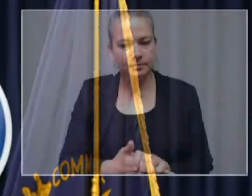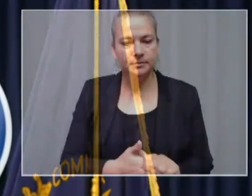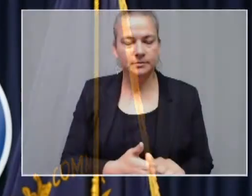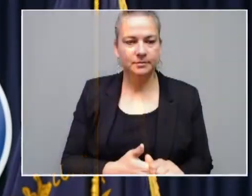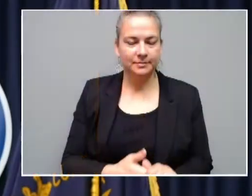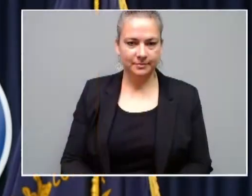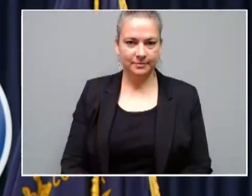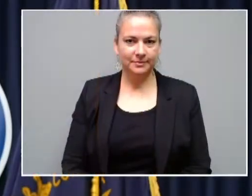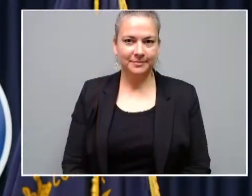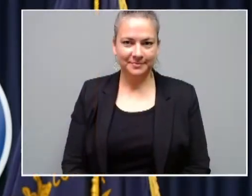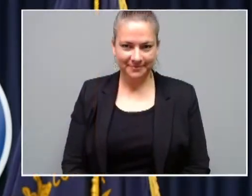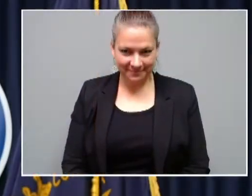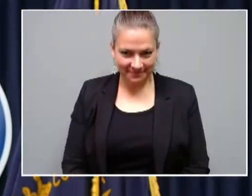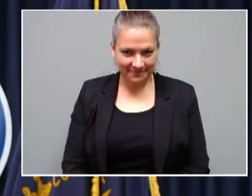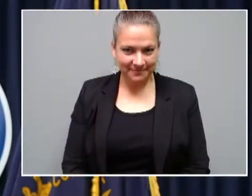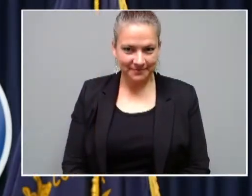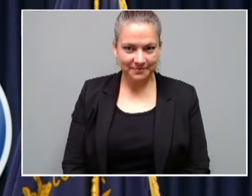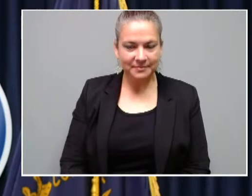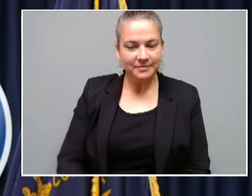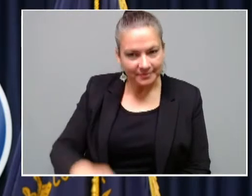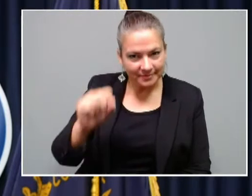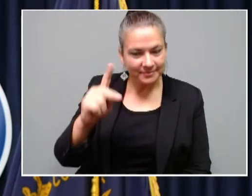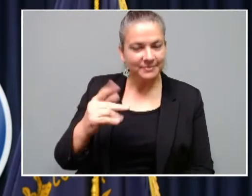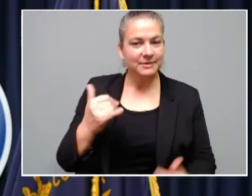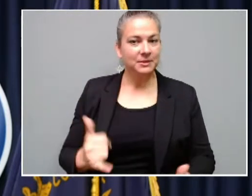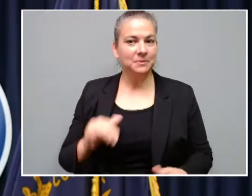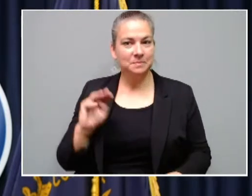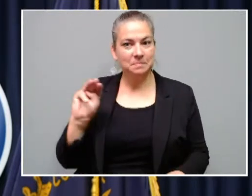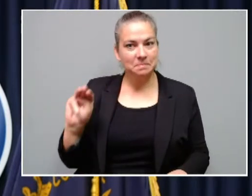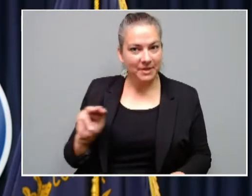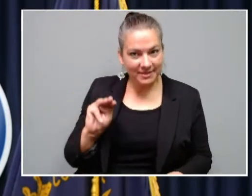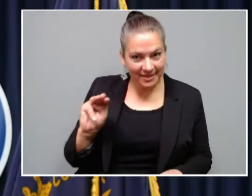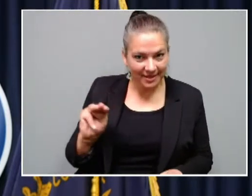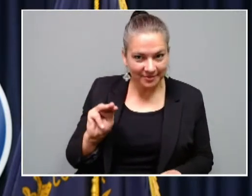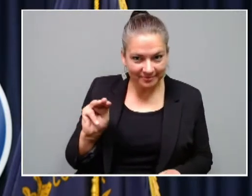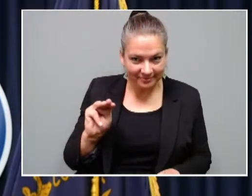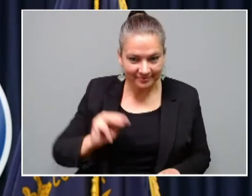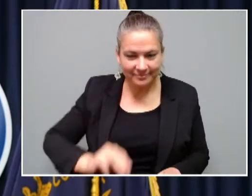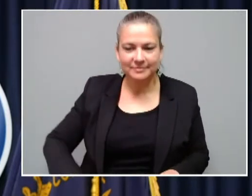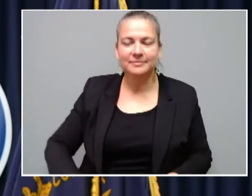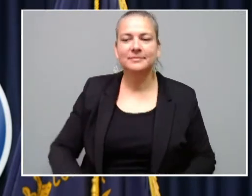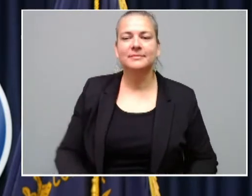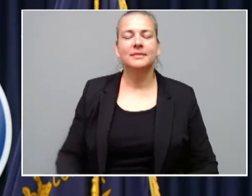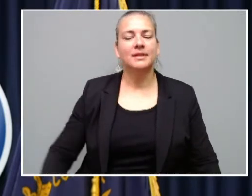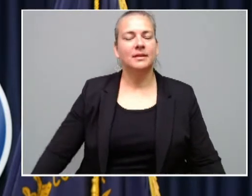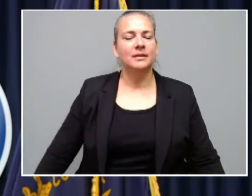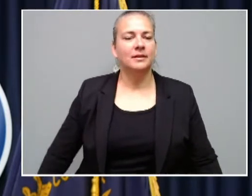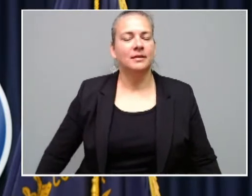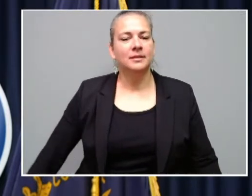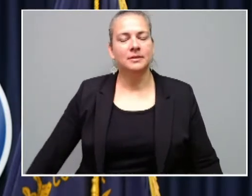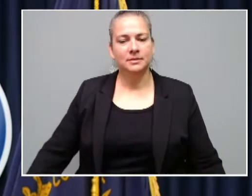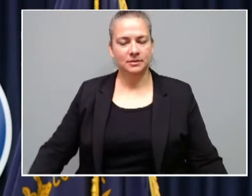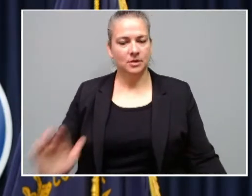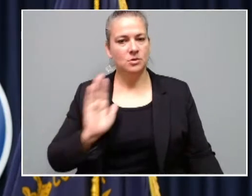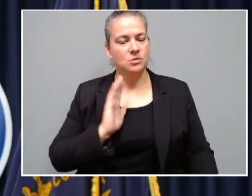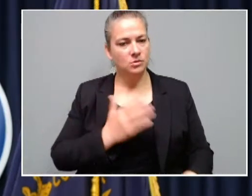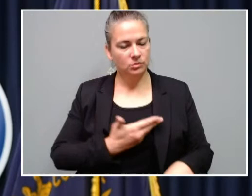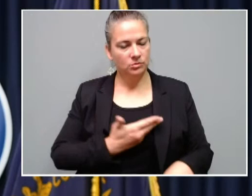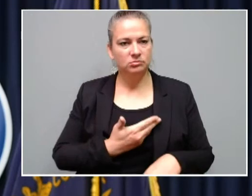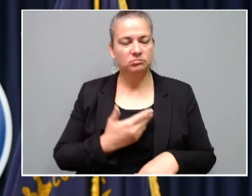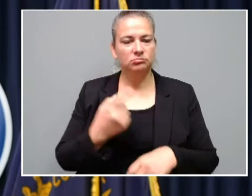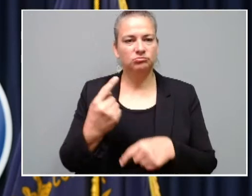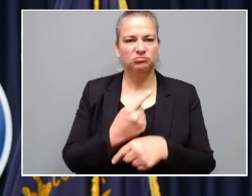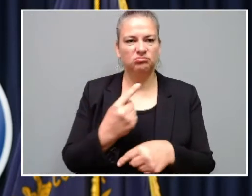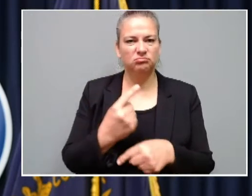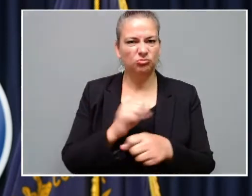All right, it is Monday, which is time for our regular COVID update. Let me